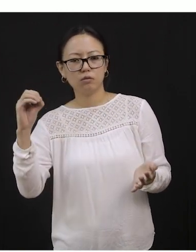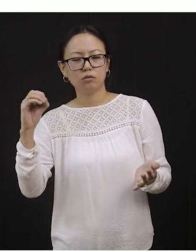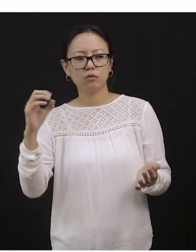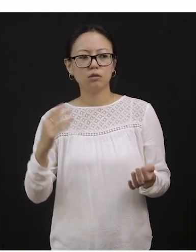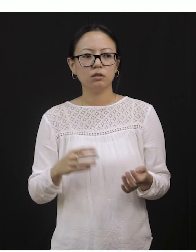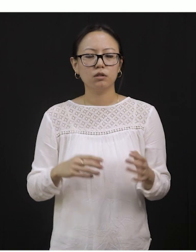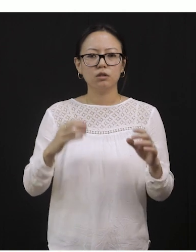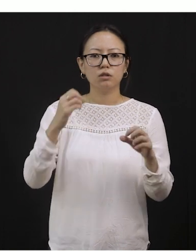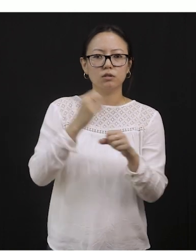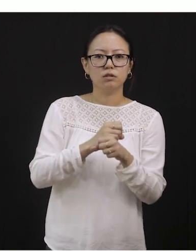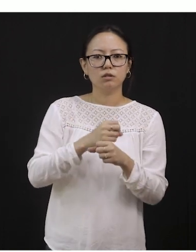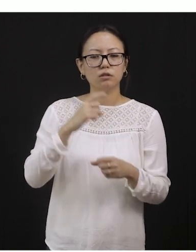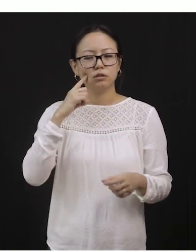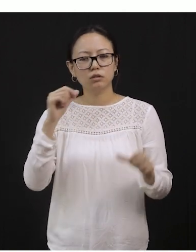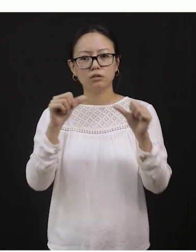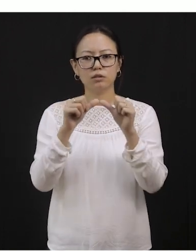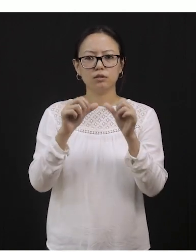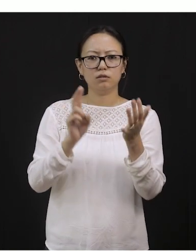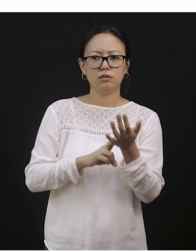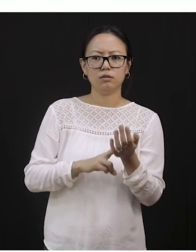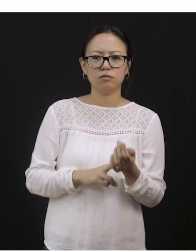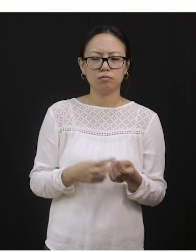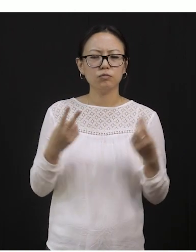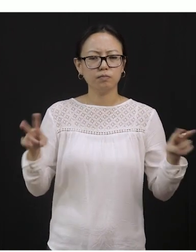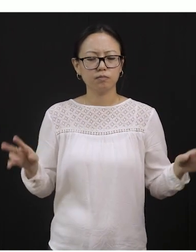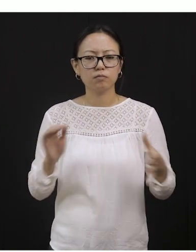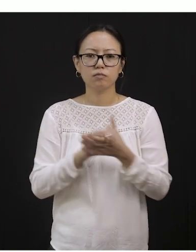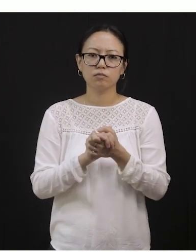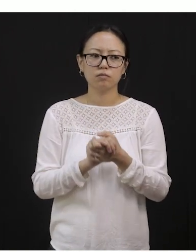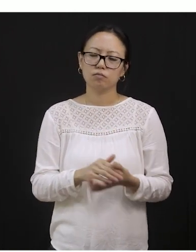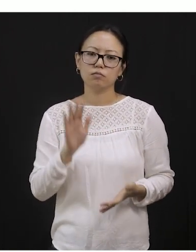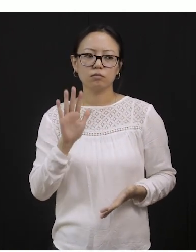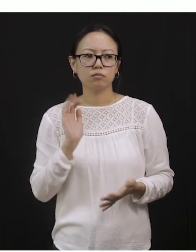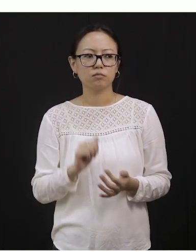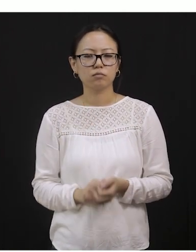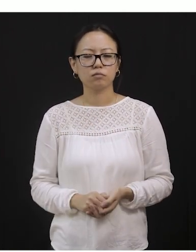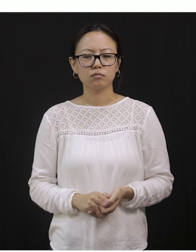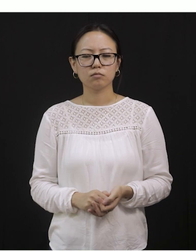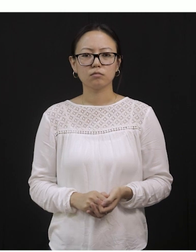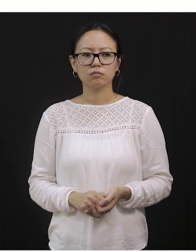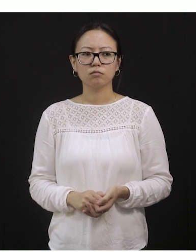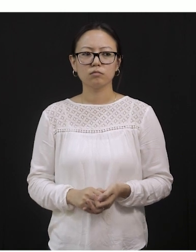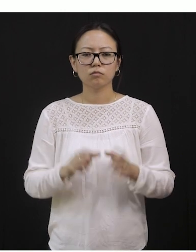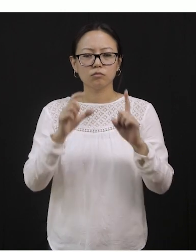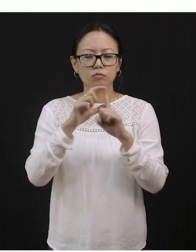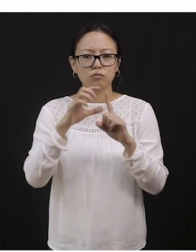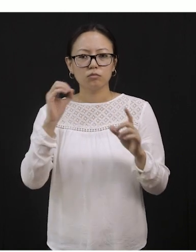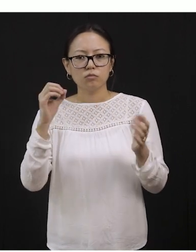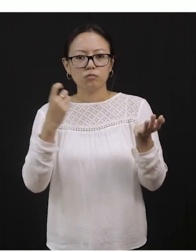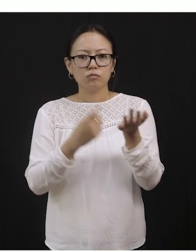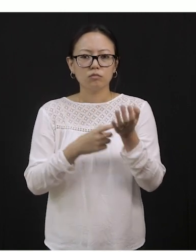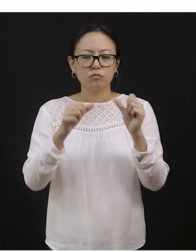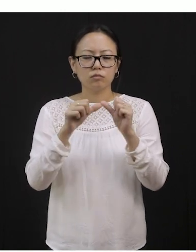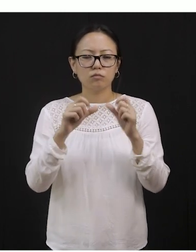is Jian, right? So Doraemon, we all know that Doraemon has